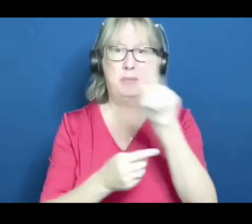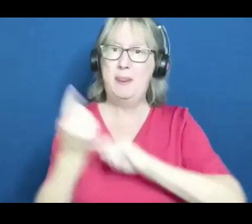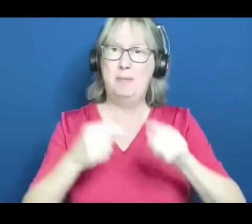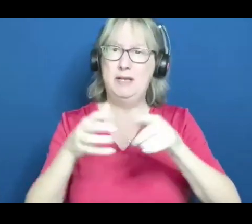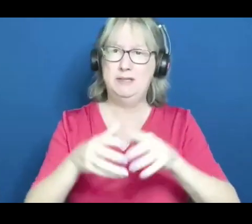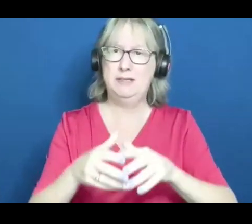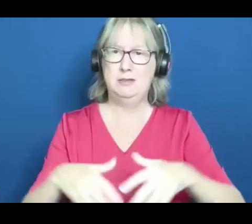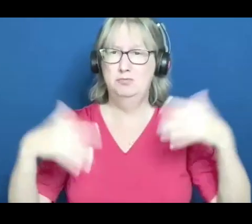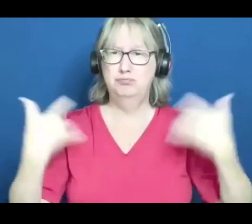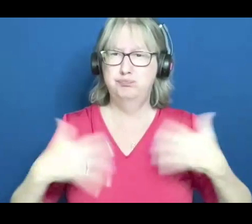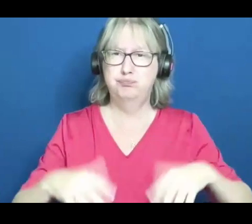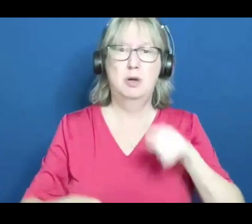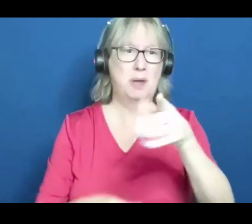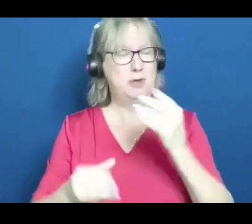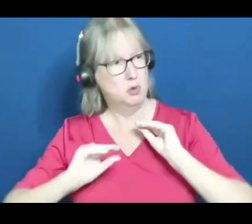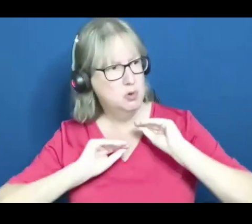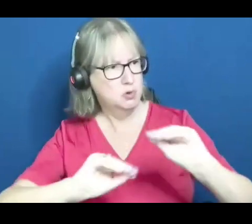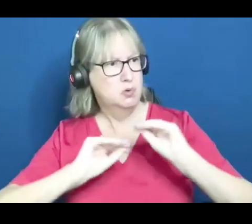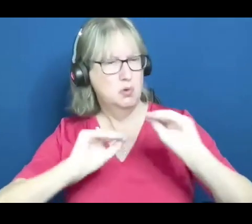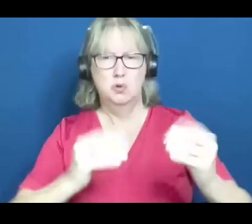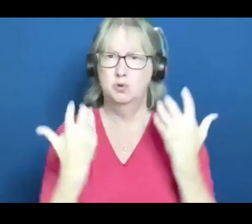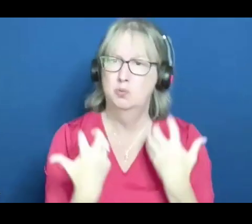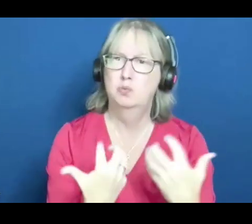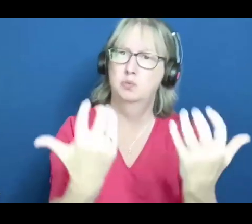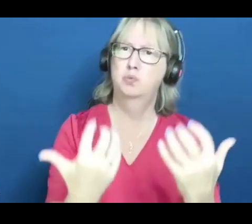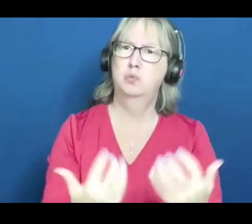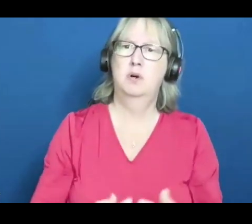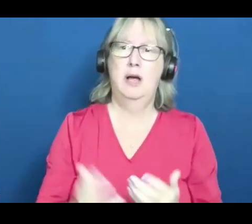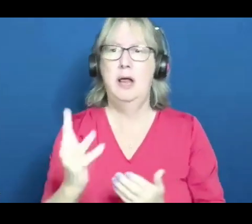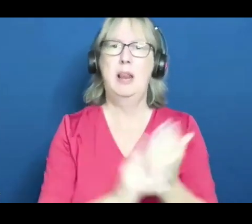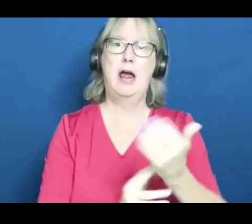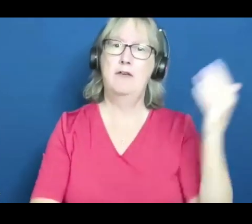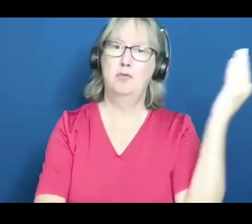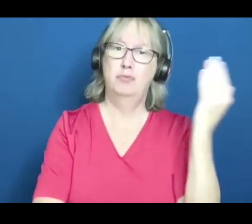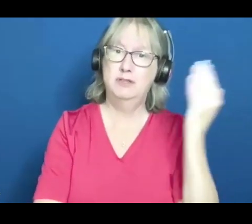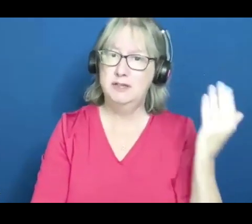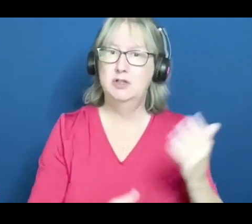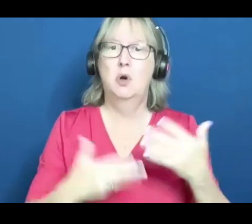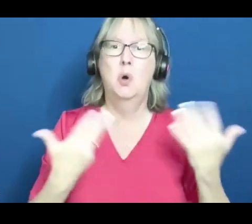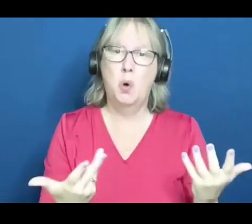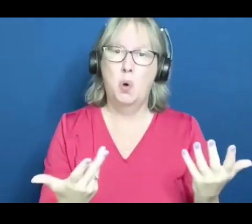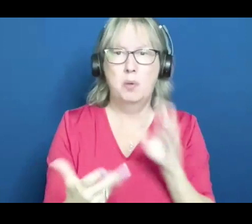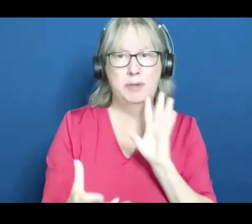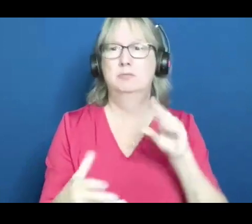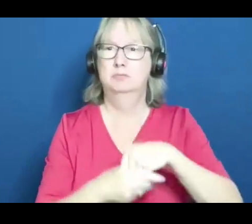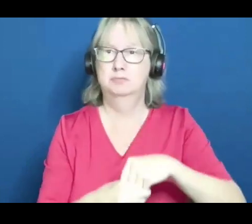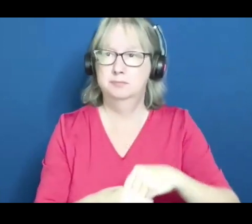you're doing training environments, delivering live presentations, or being a part of that. And even